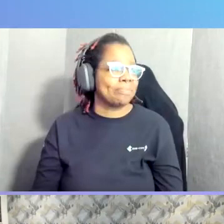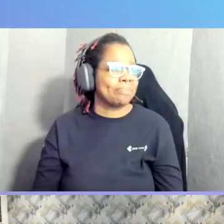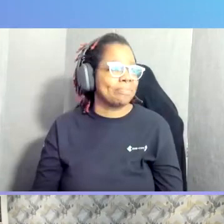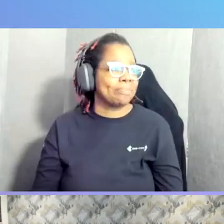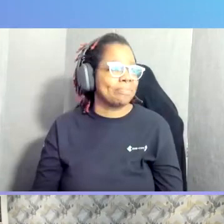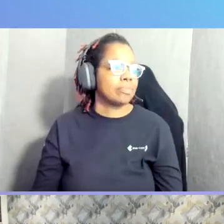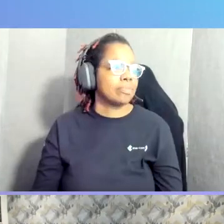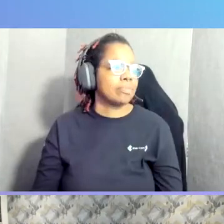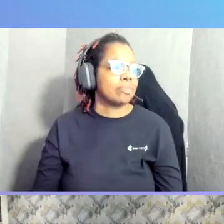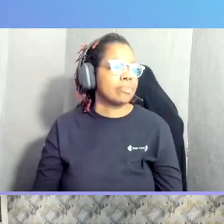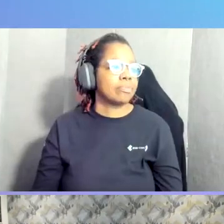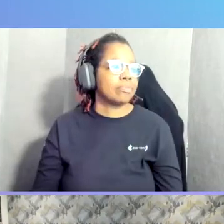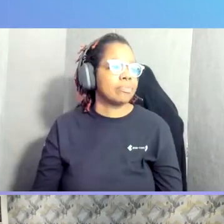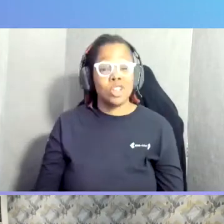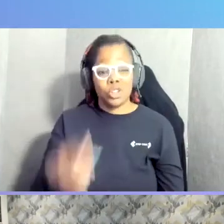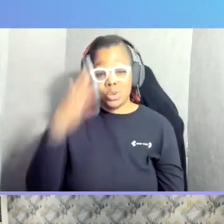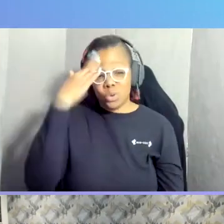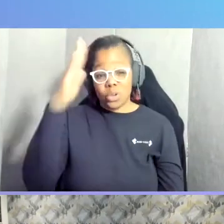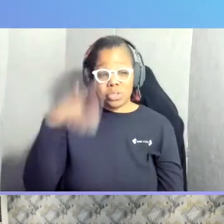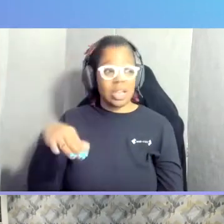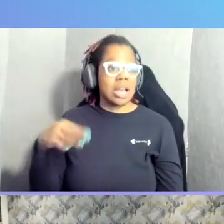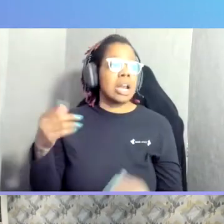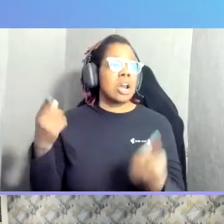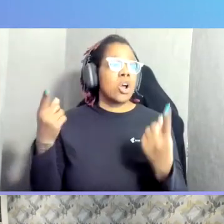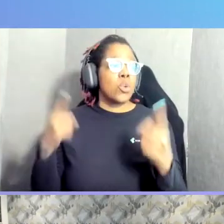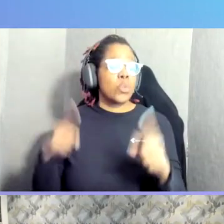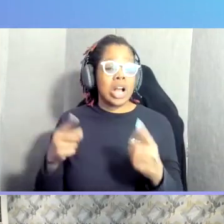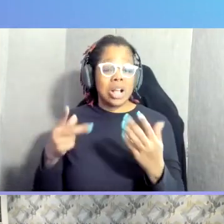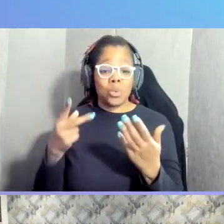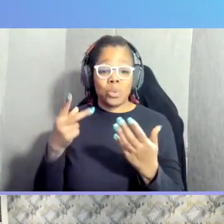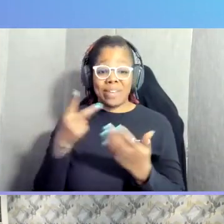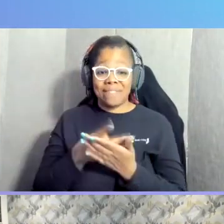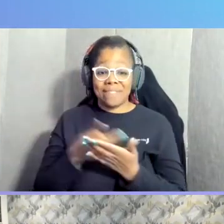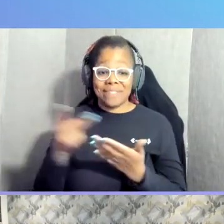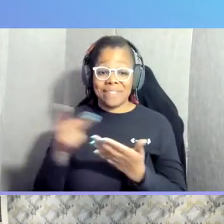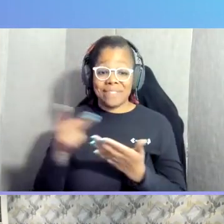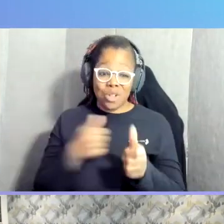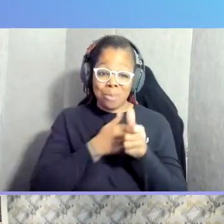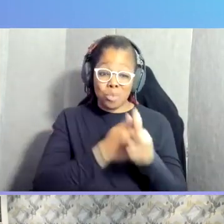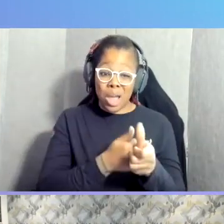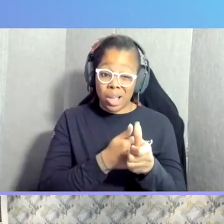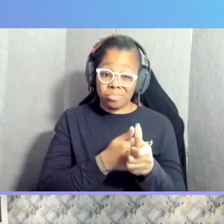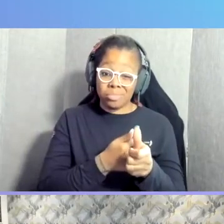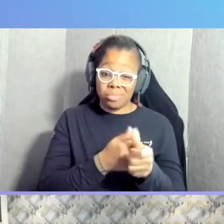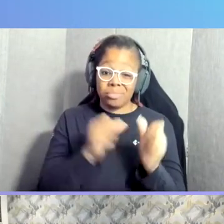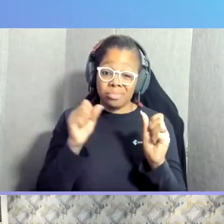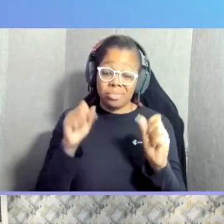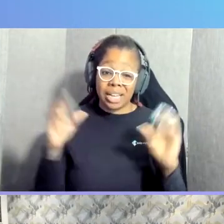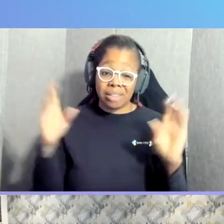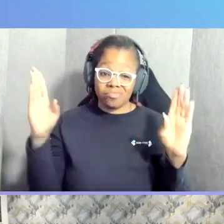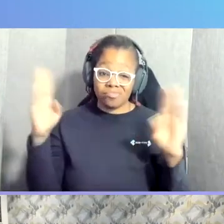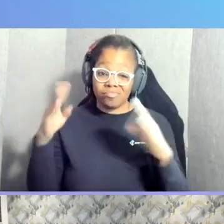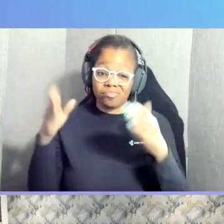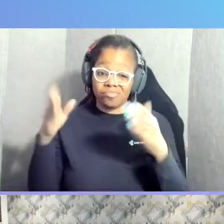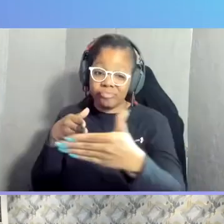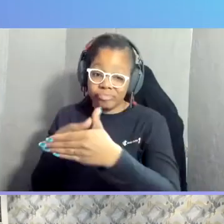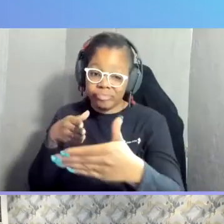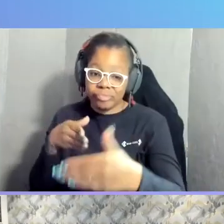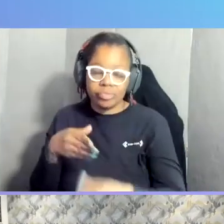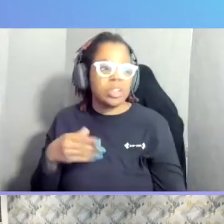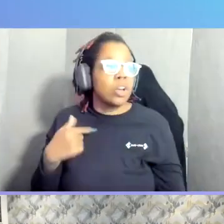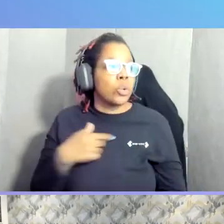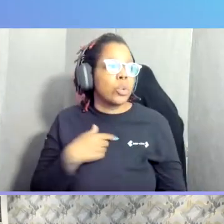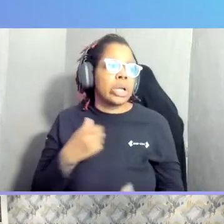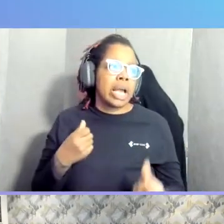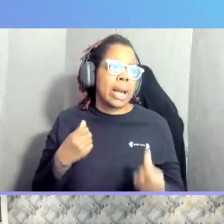As we know, when we fail compliance, it can get us to lawsuits. So we have millions